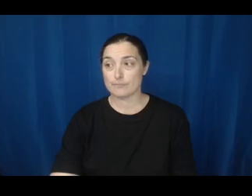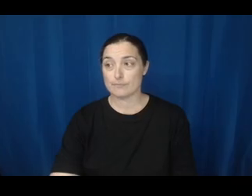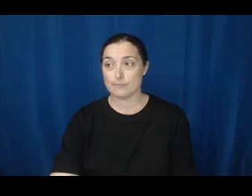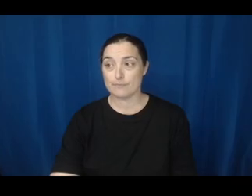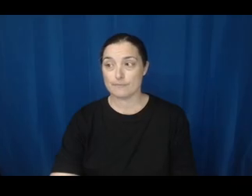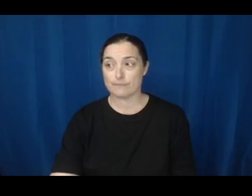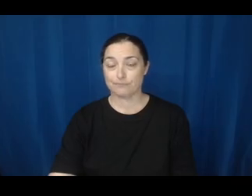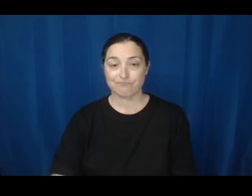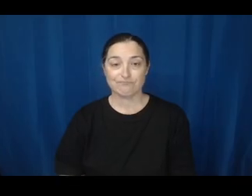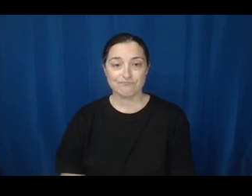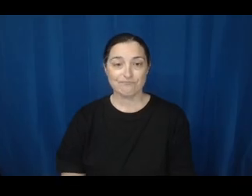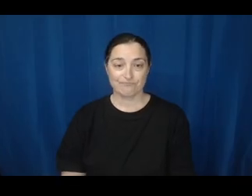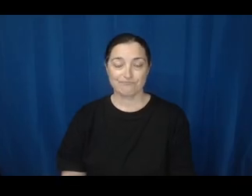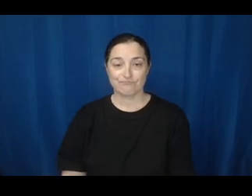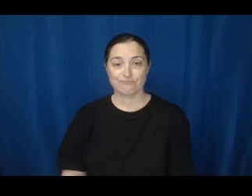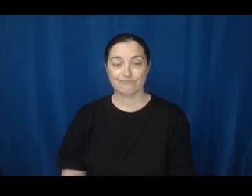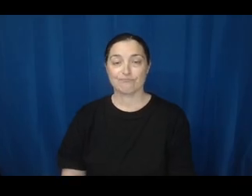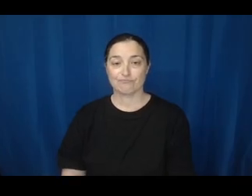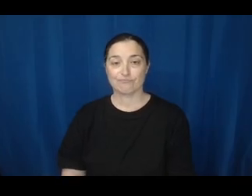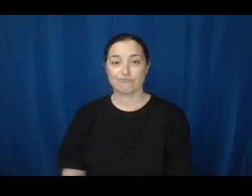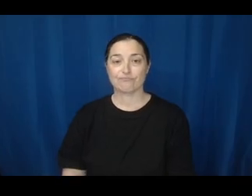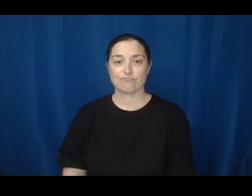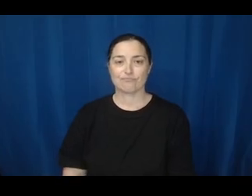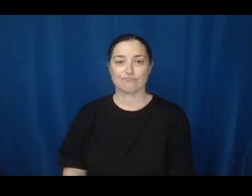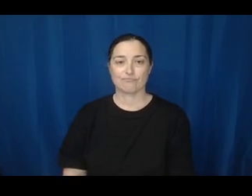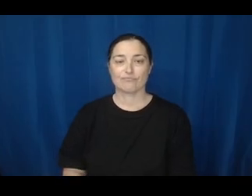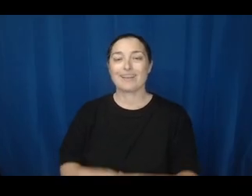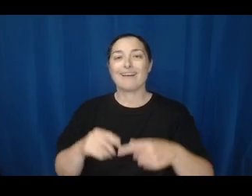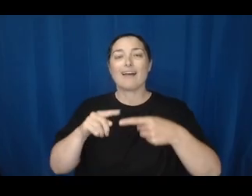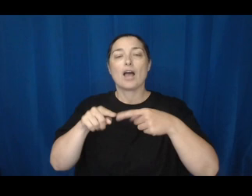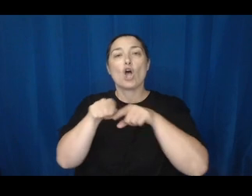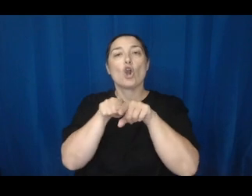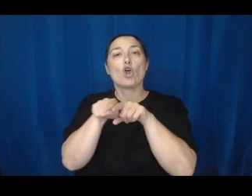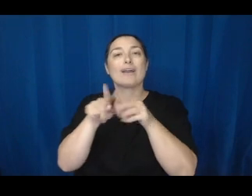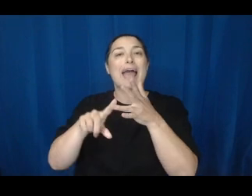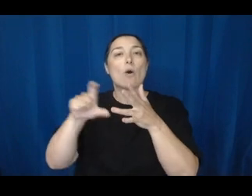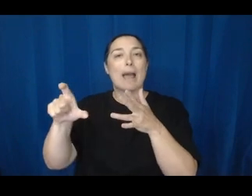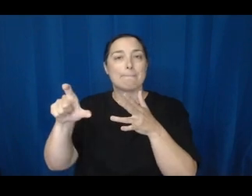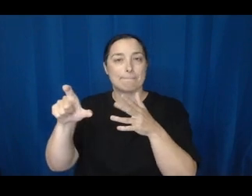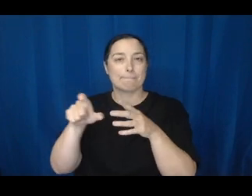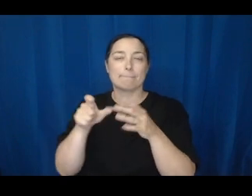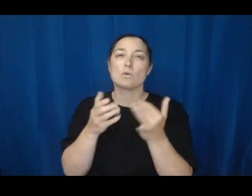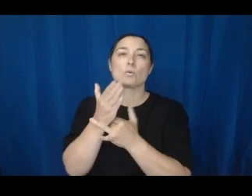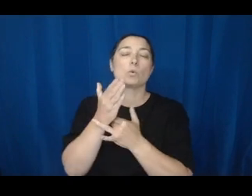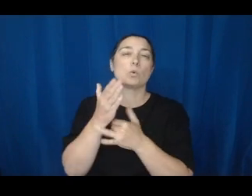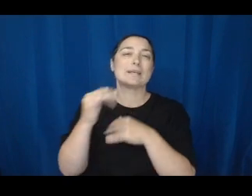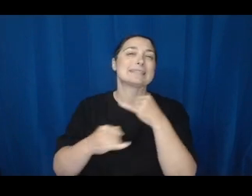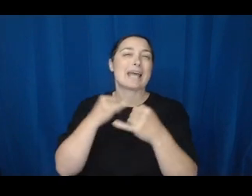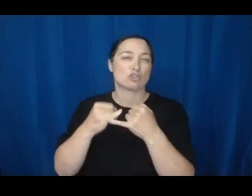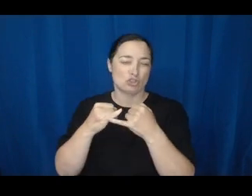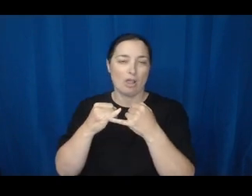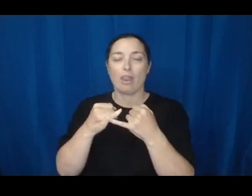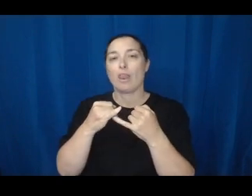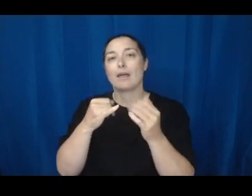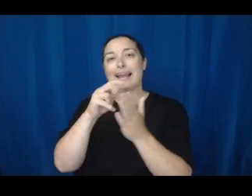The first one of them is the students' outcomes as they are measured in these international assessments, mostly literacy and numeracy. And you can see that overall there